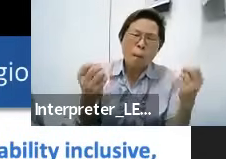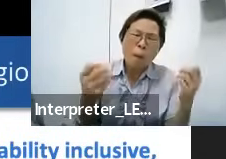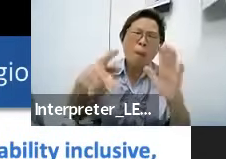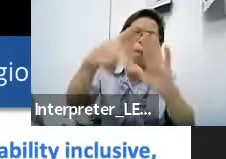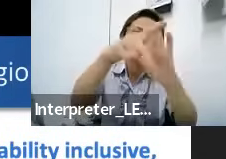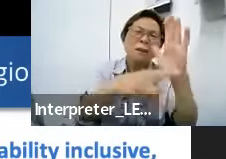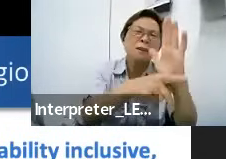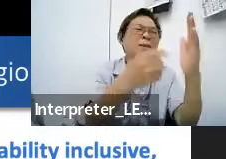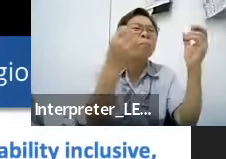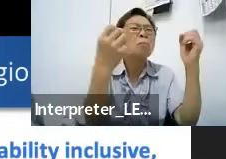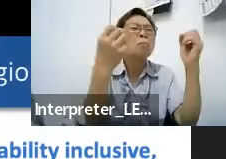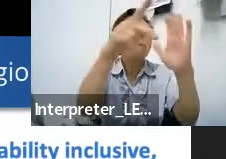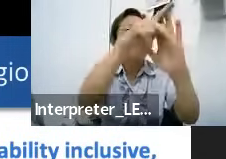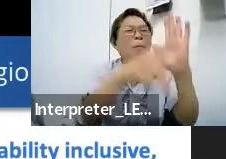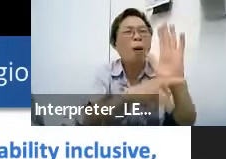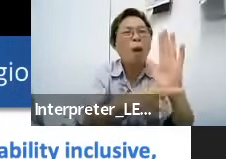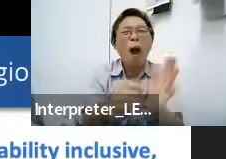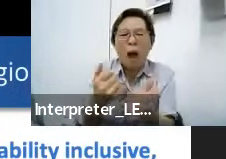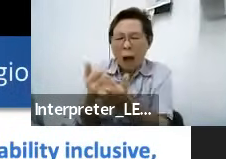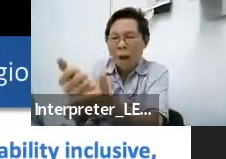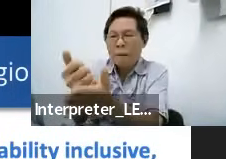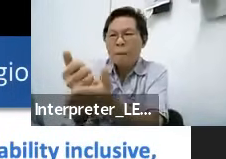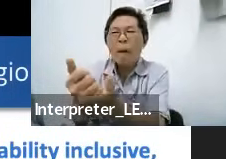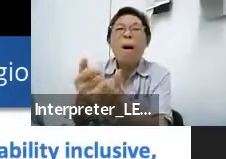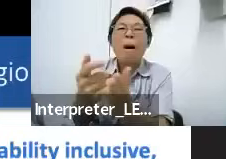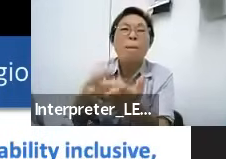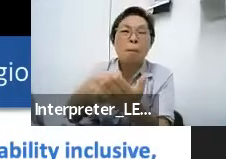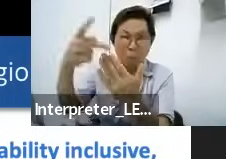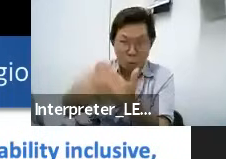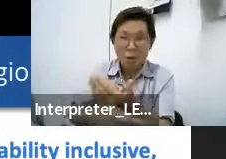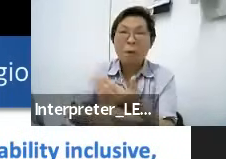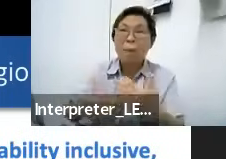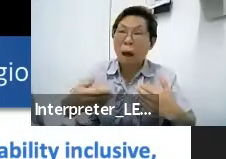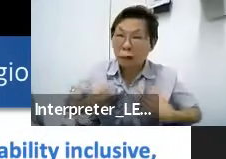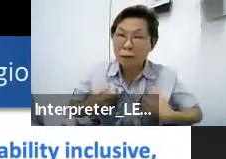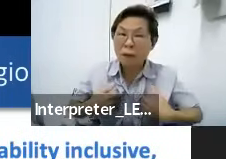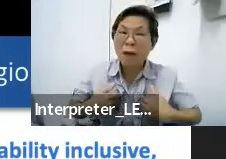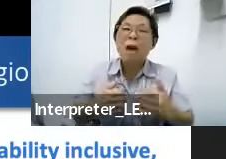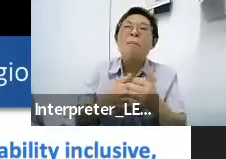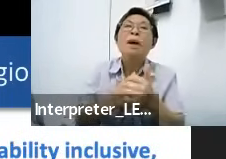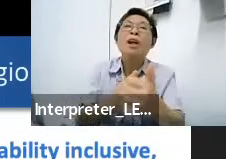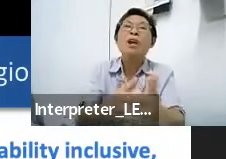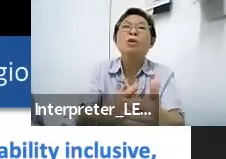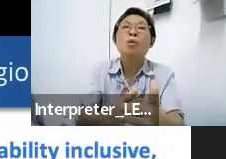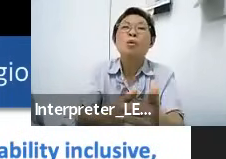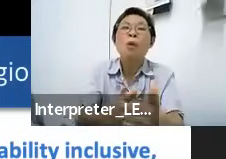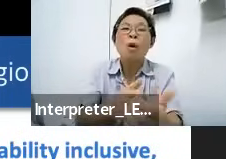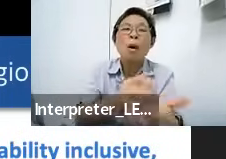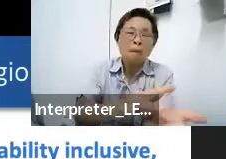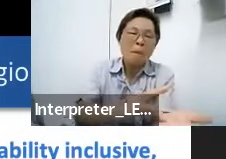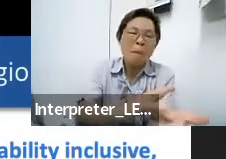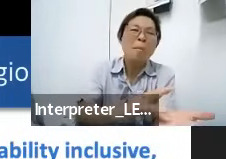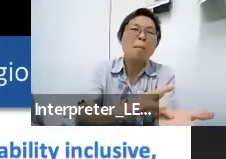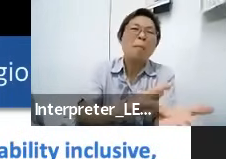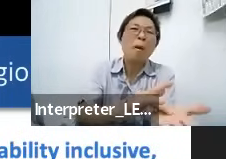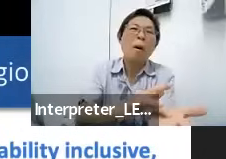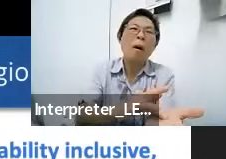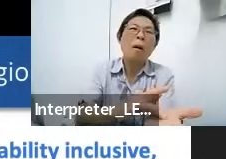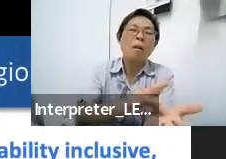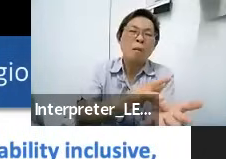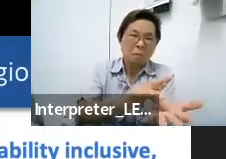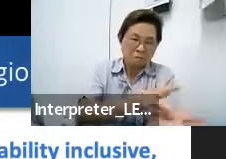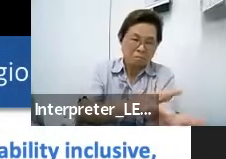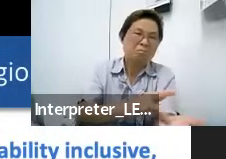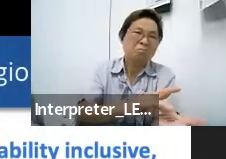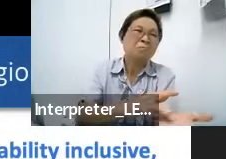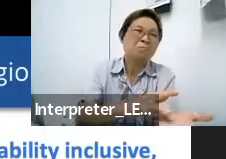policies and intervention programs that are in place are based on the medical model of disability instead of the social